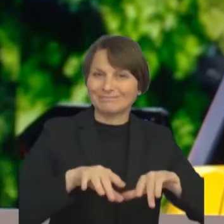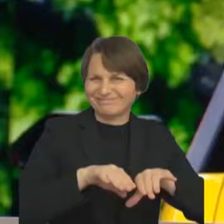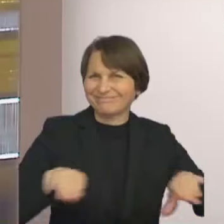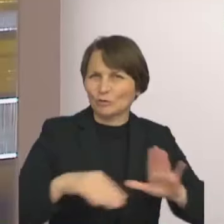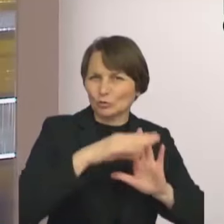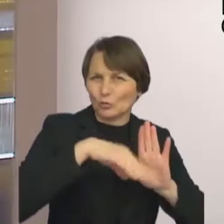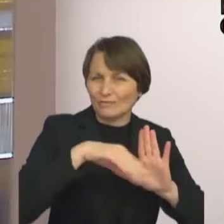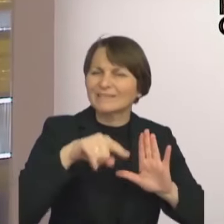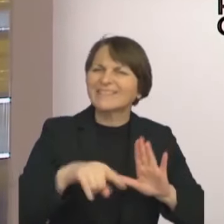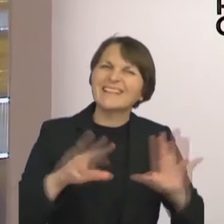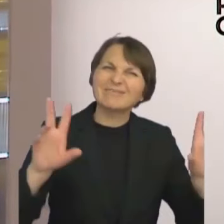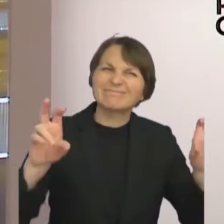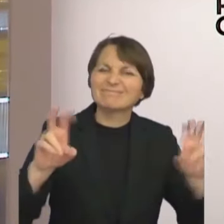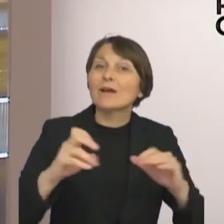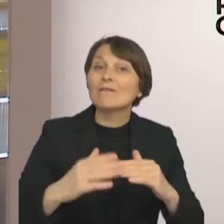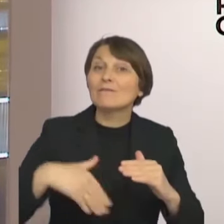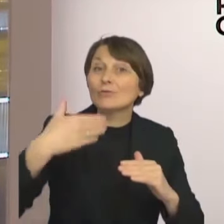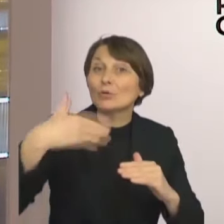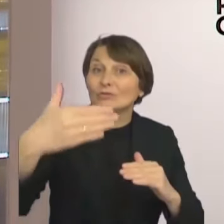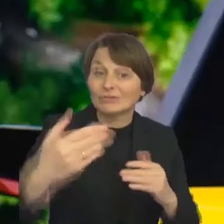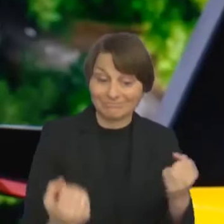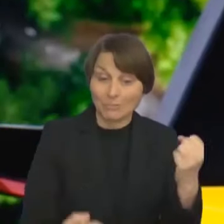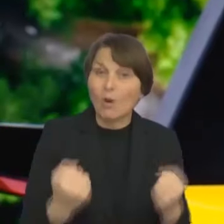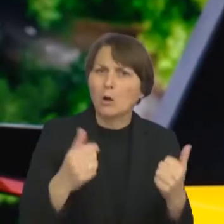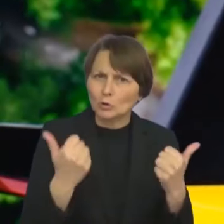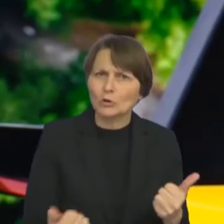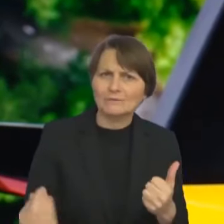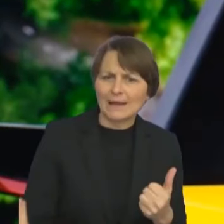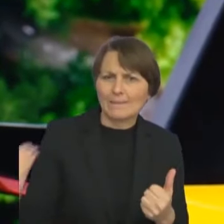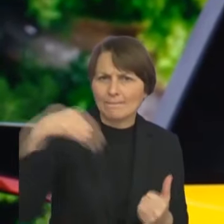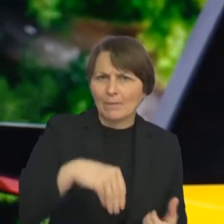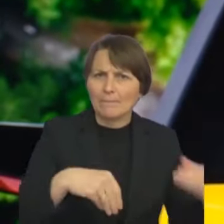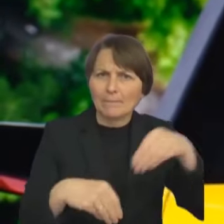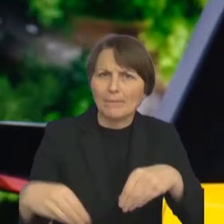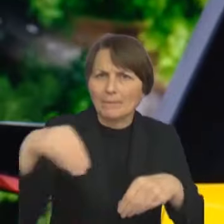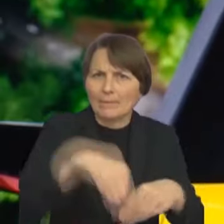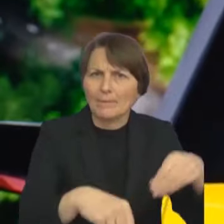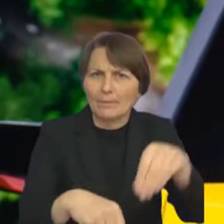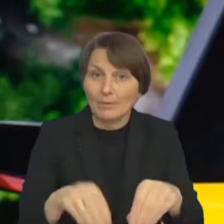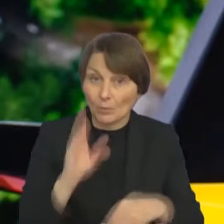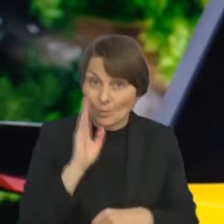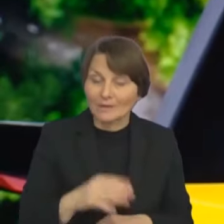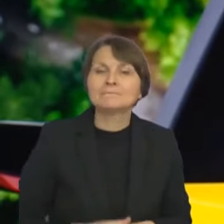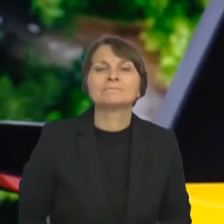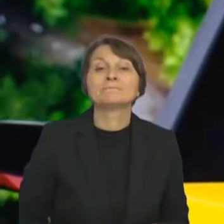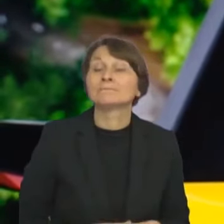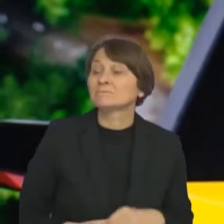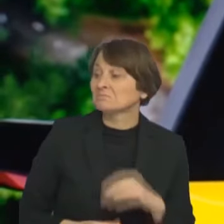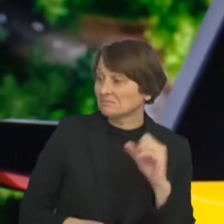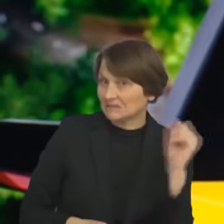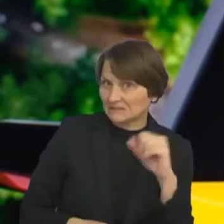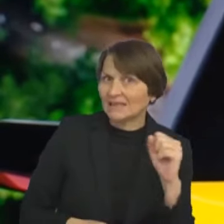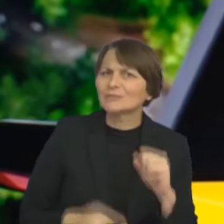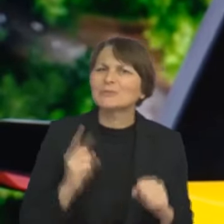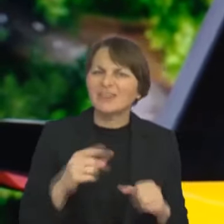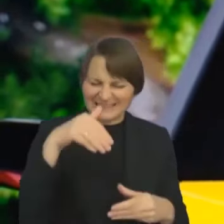operating system for future vehicles? Mr. Luca de Meo, yes. My answer is yes, because, you know, we talk about software, and it's true that